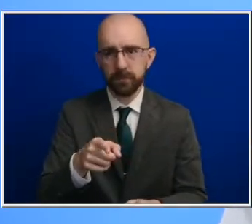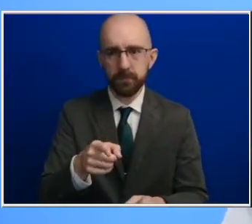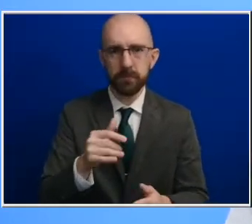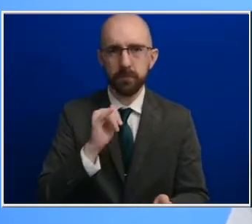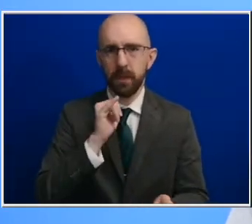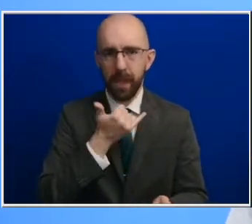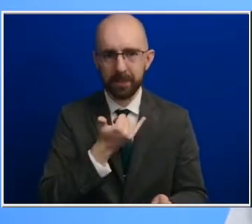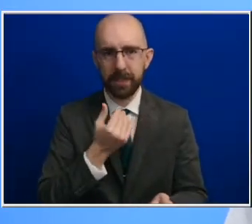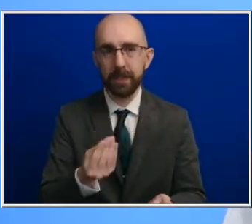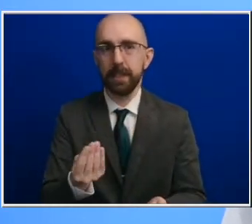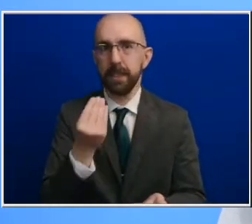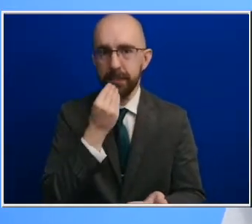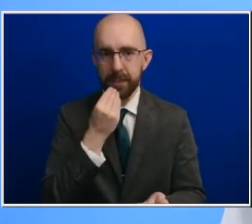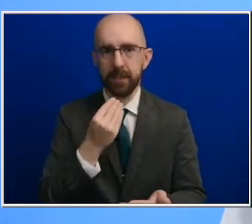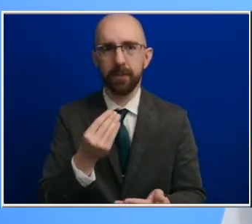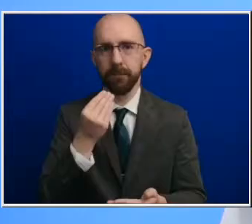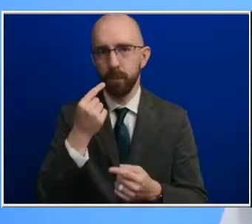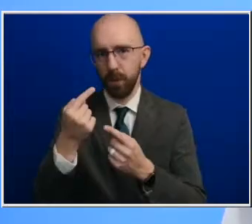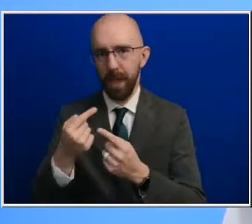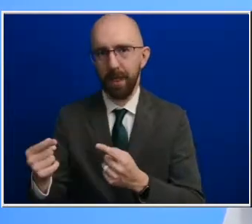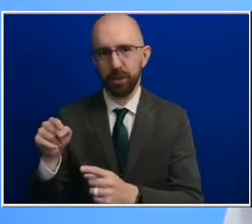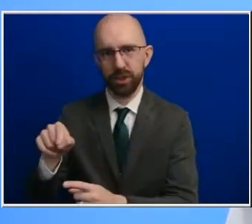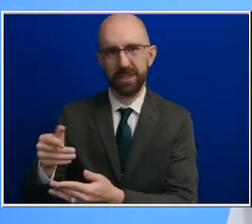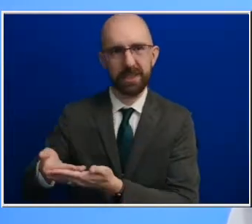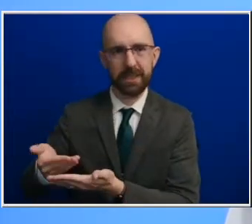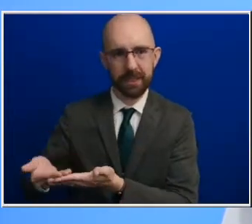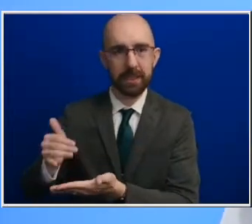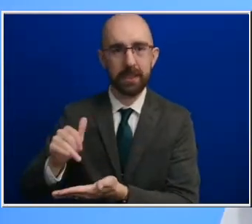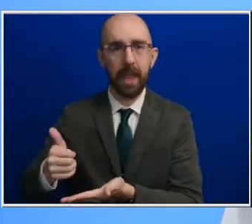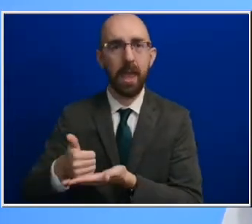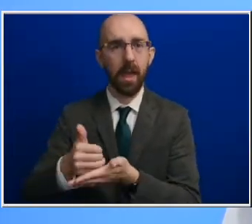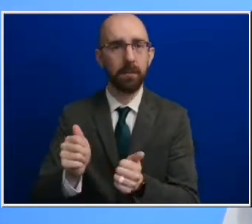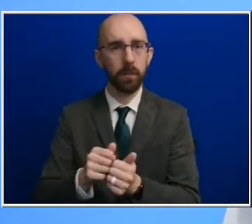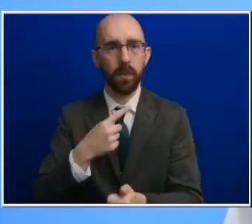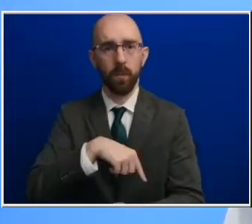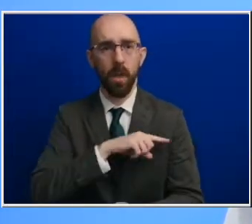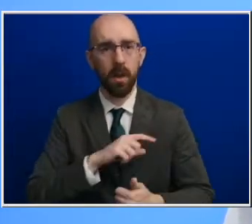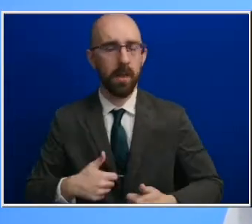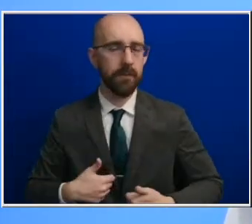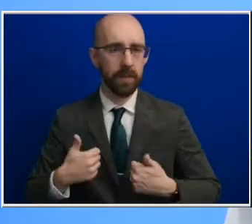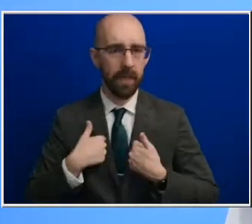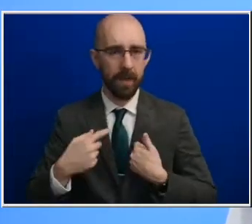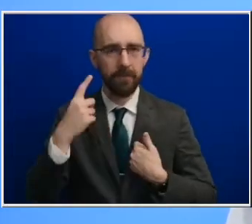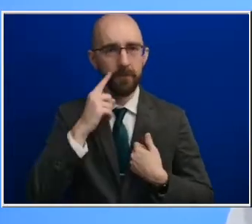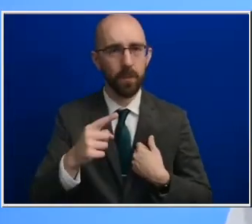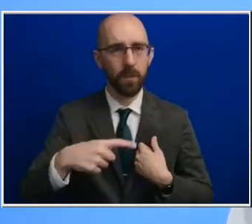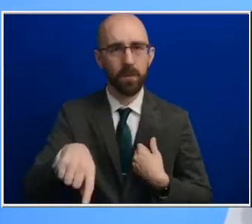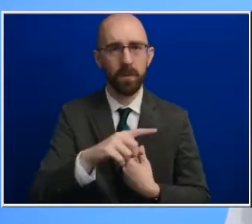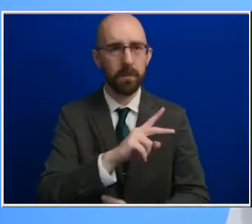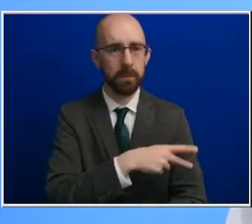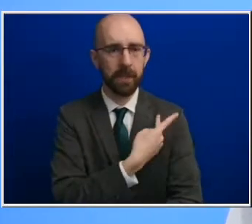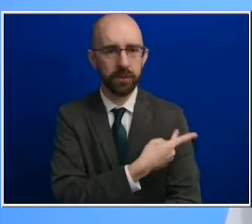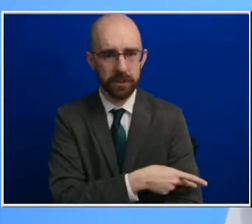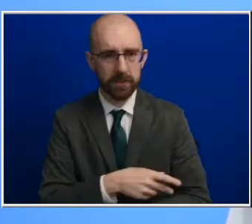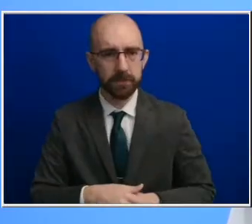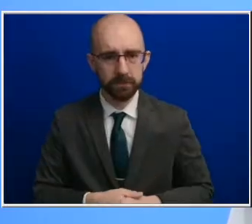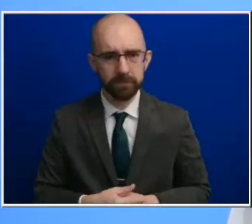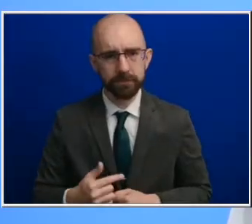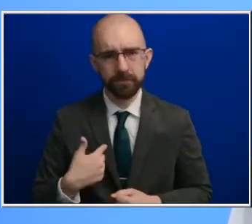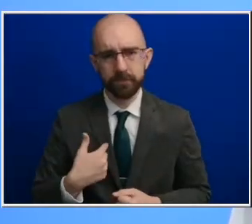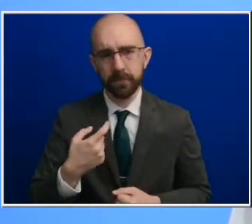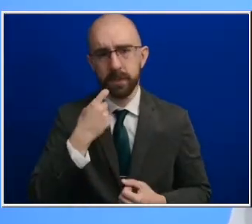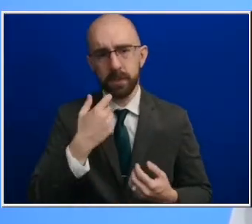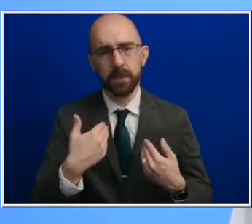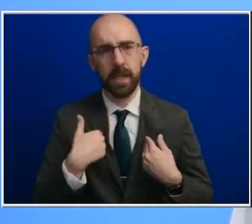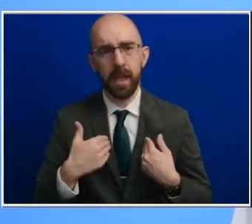accidentally eat your food allergen. So that helps with quality of life for patients. And I just had a little